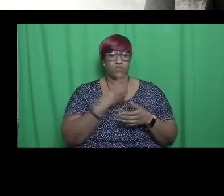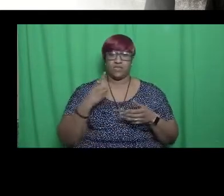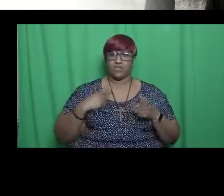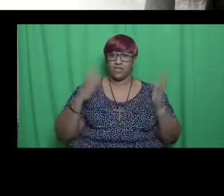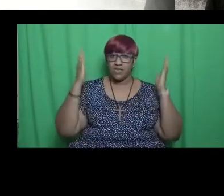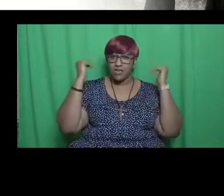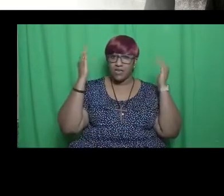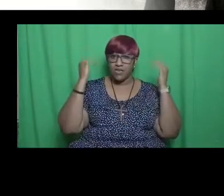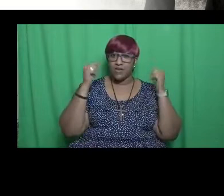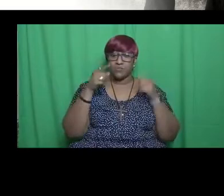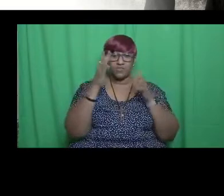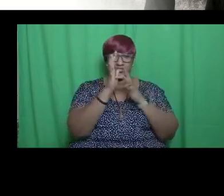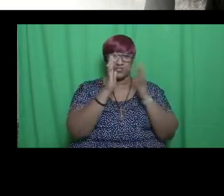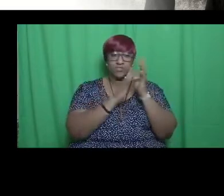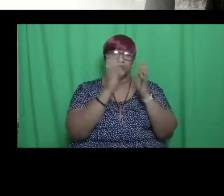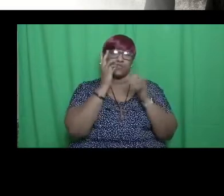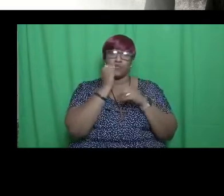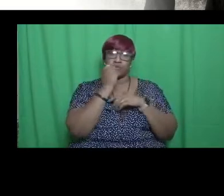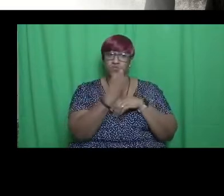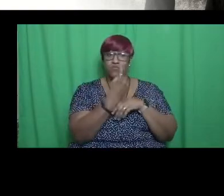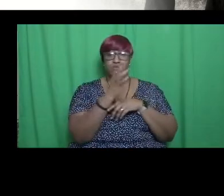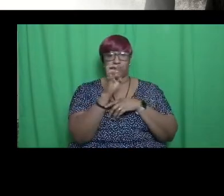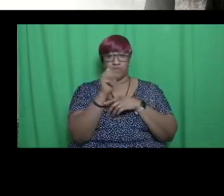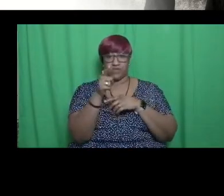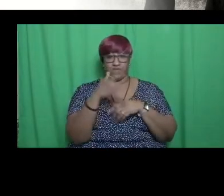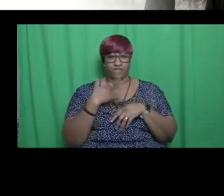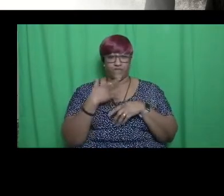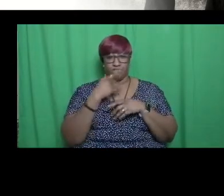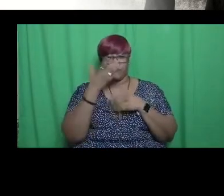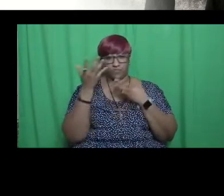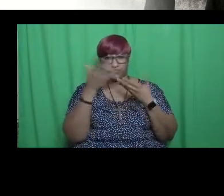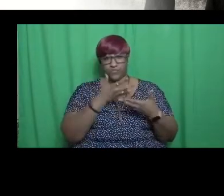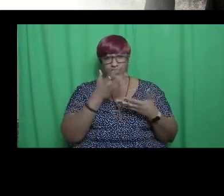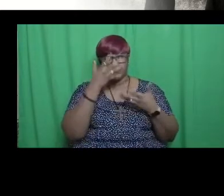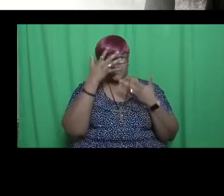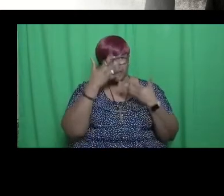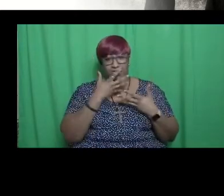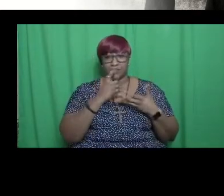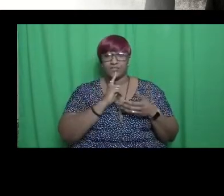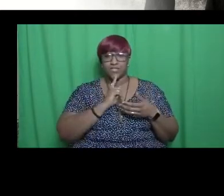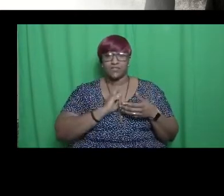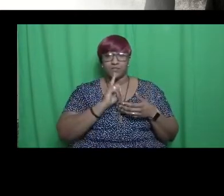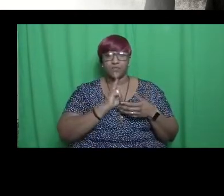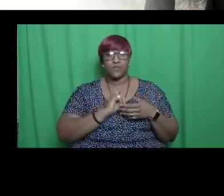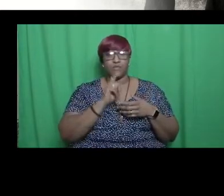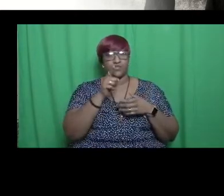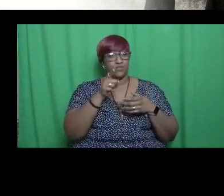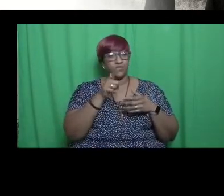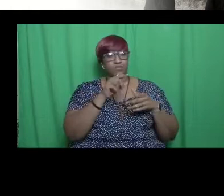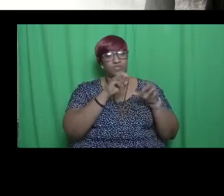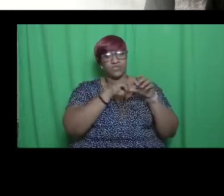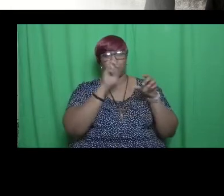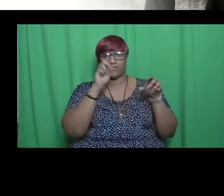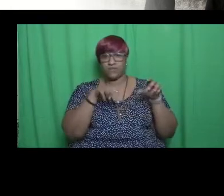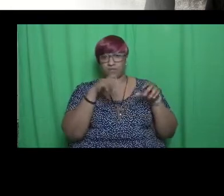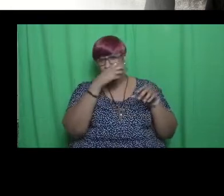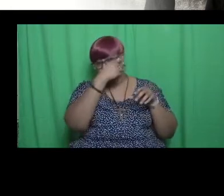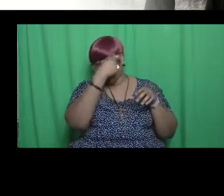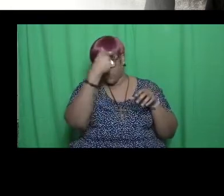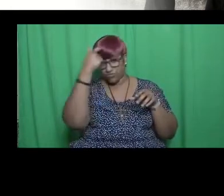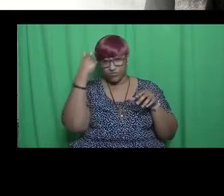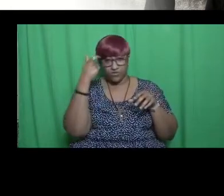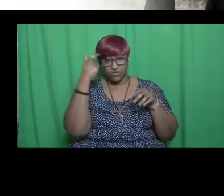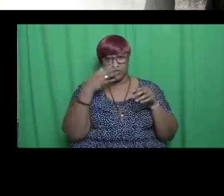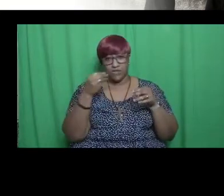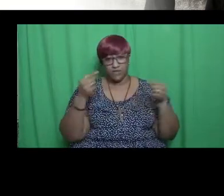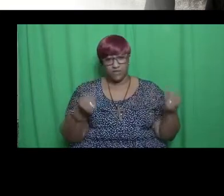that he was the one. When you've been let down, not only do you want to avoid the triggers that triggers the pain, but you lose hope